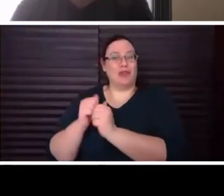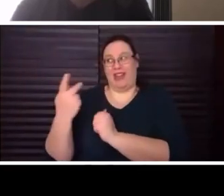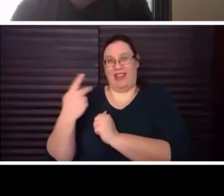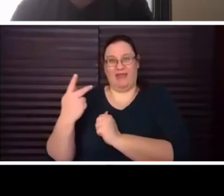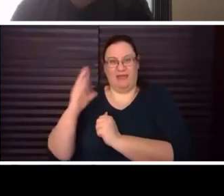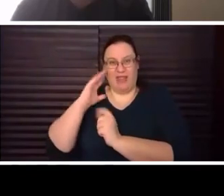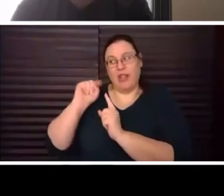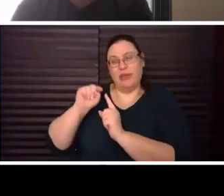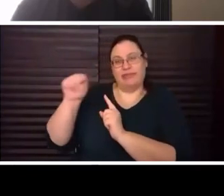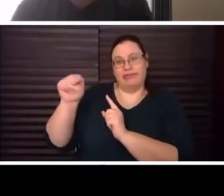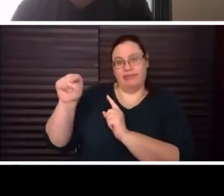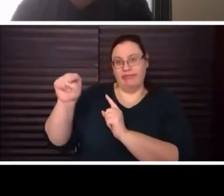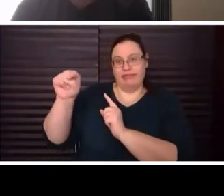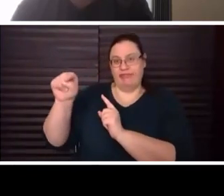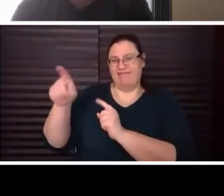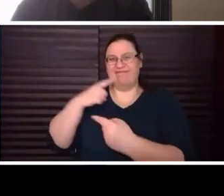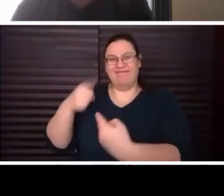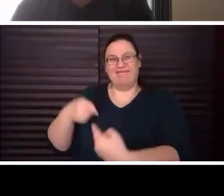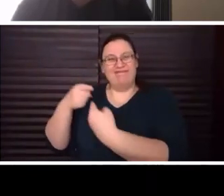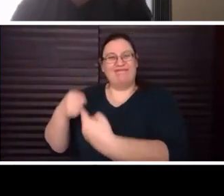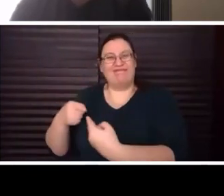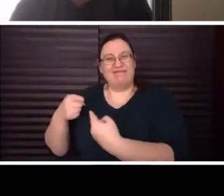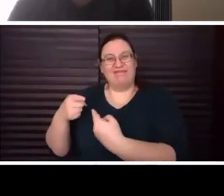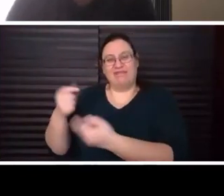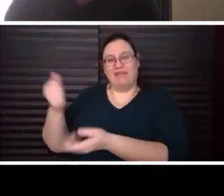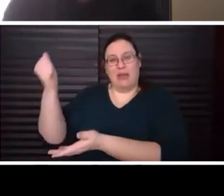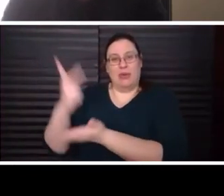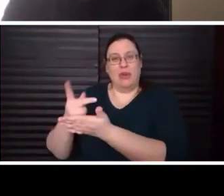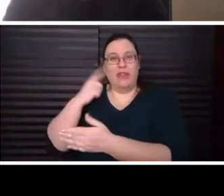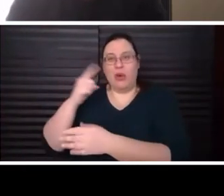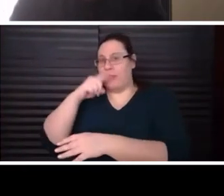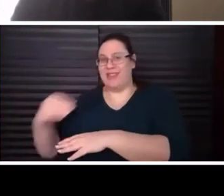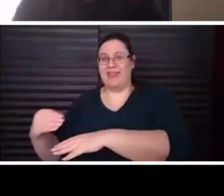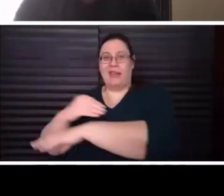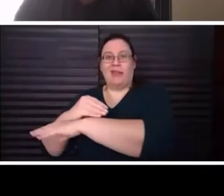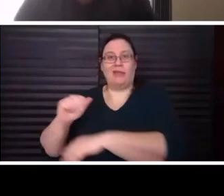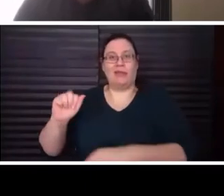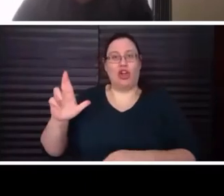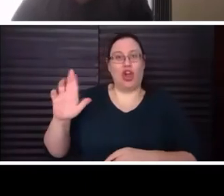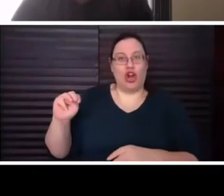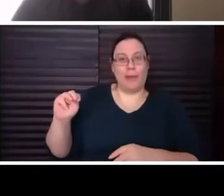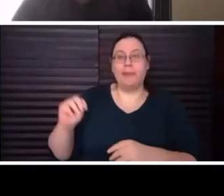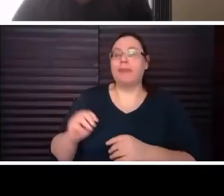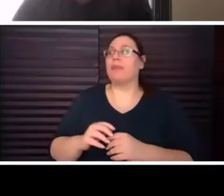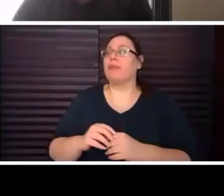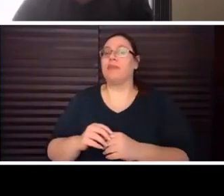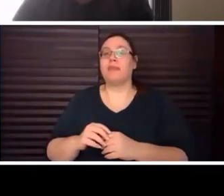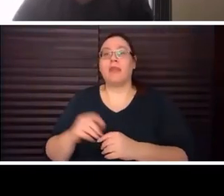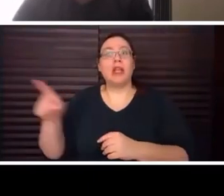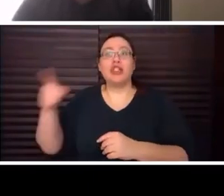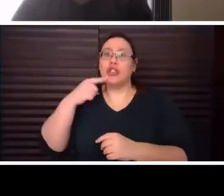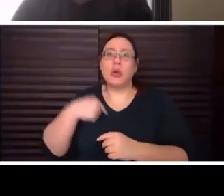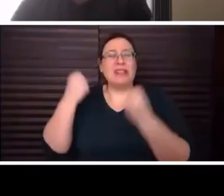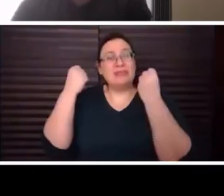was having a really hard time getting approved for a prosthetic arm. She had told me many